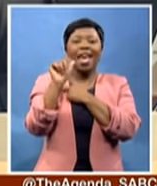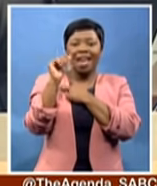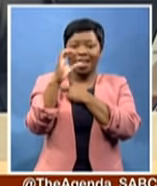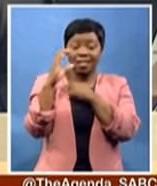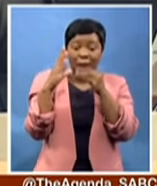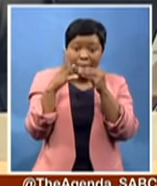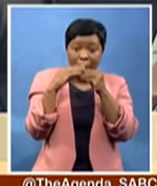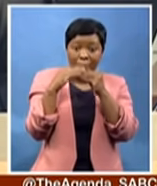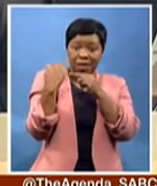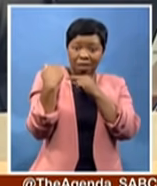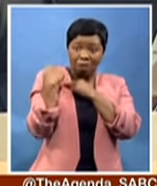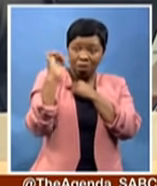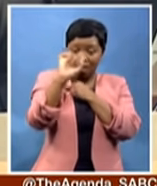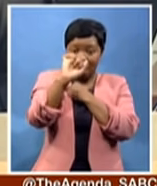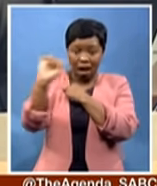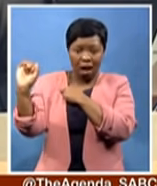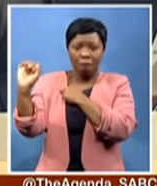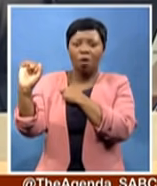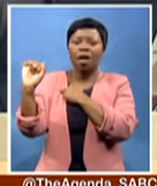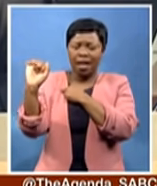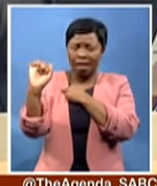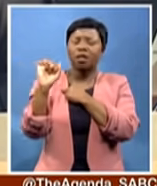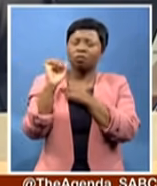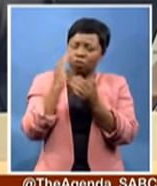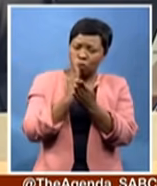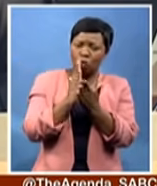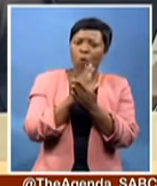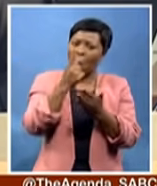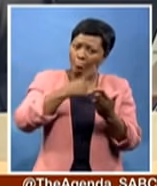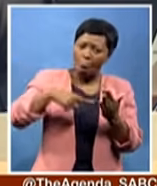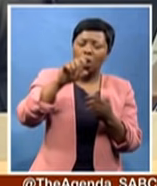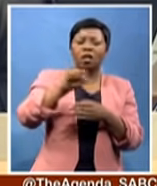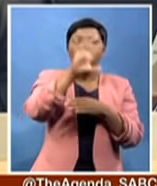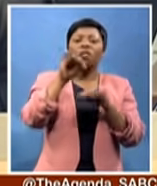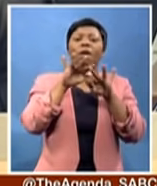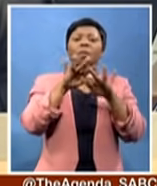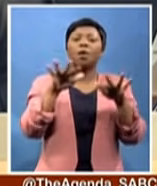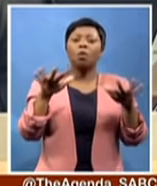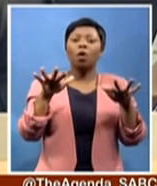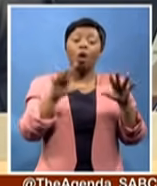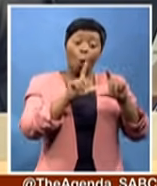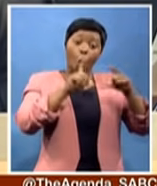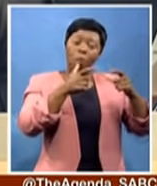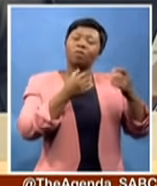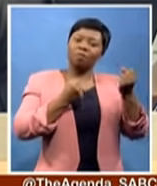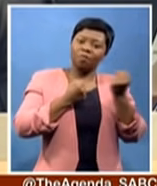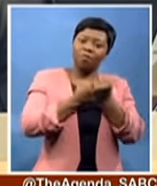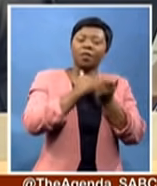all South Africans, to assist the Commission in its work. Therefore, I appear before the